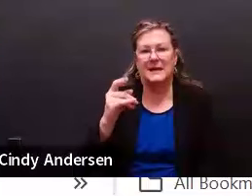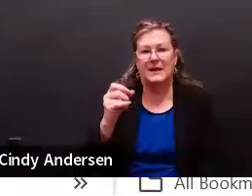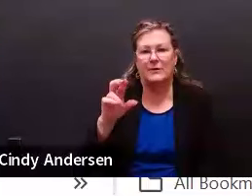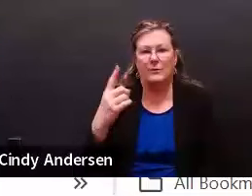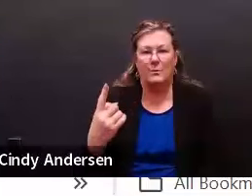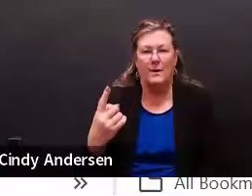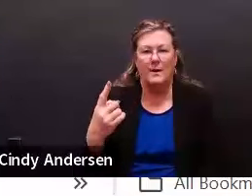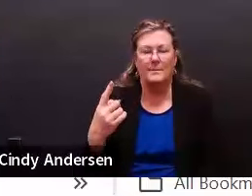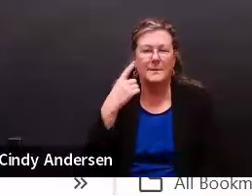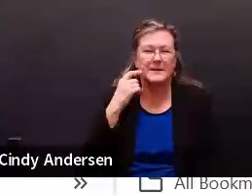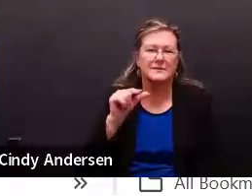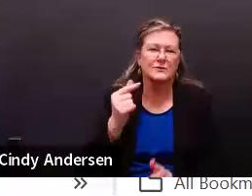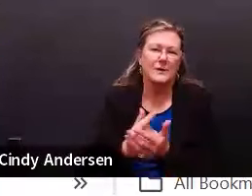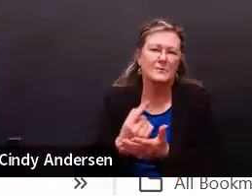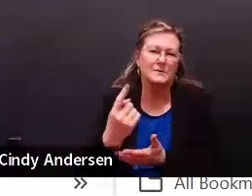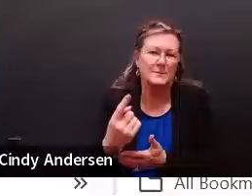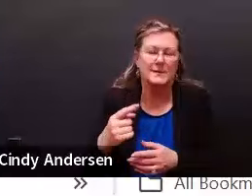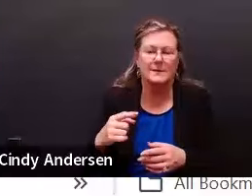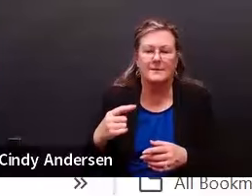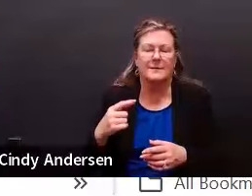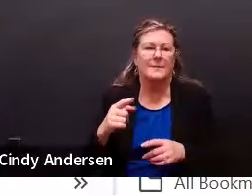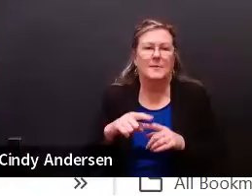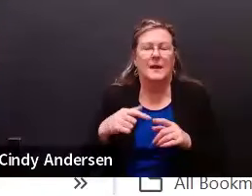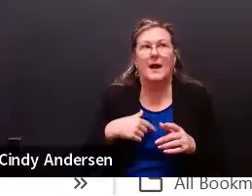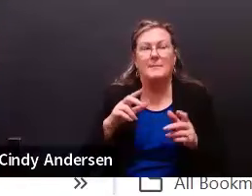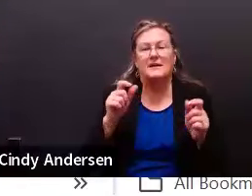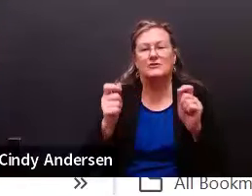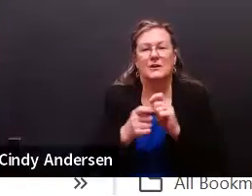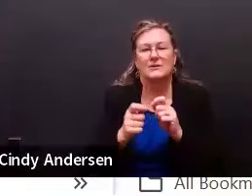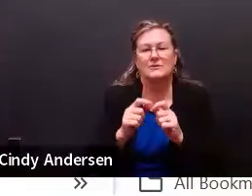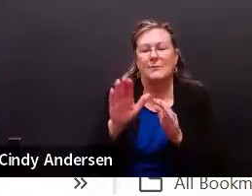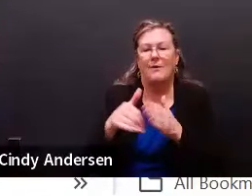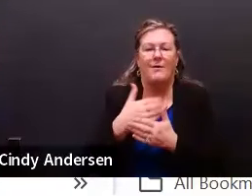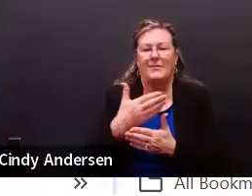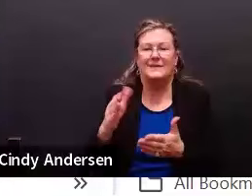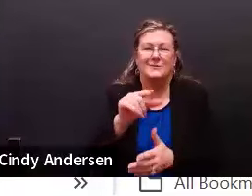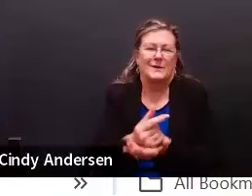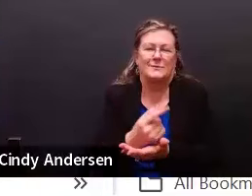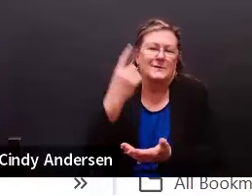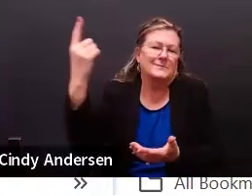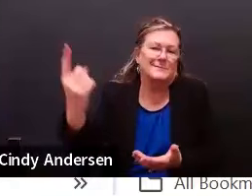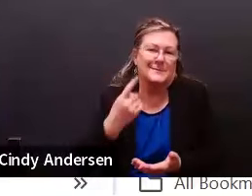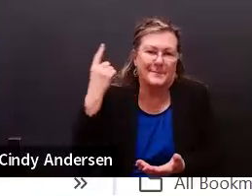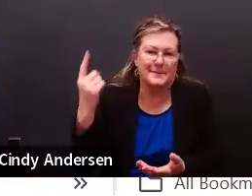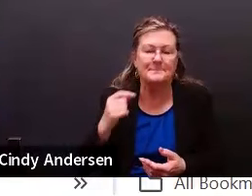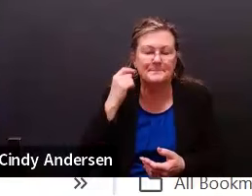rename it to just kind of capture sort of all things graduation and the ways that student exits